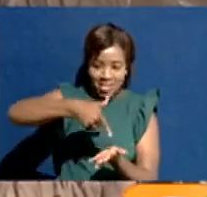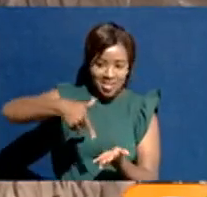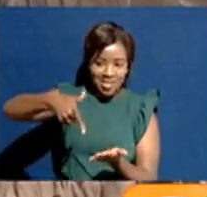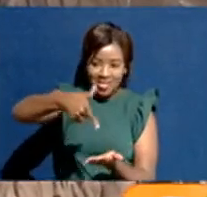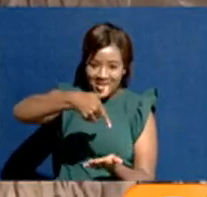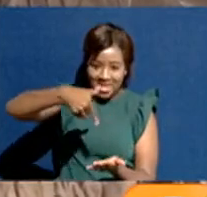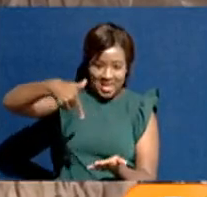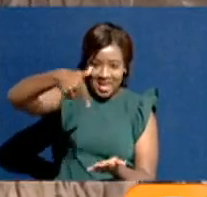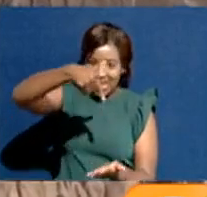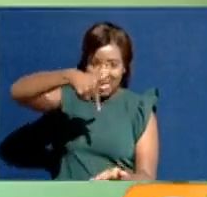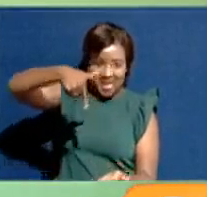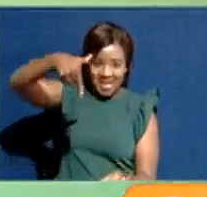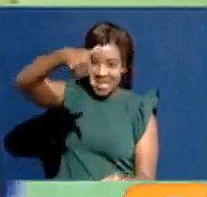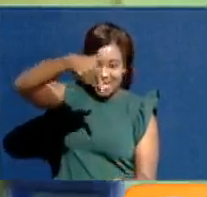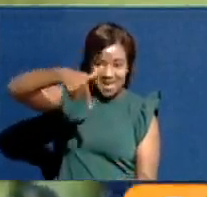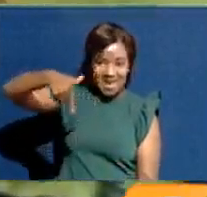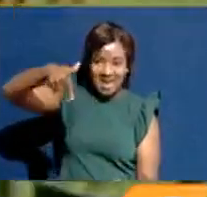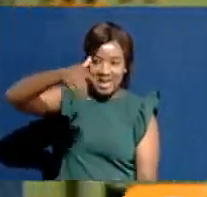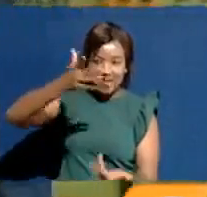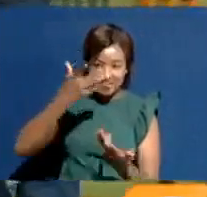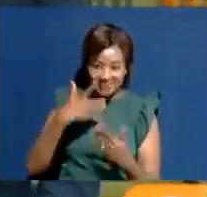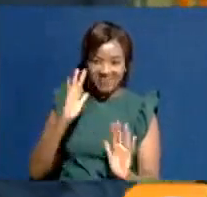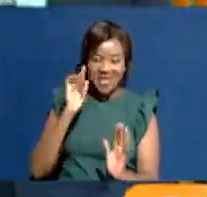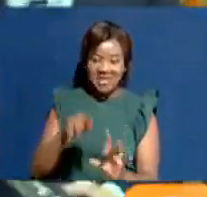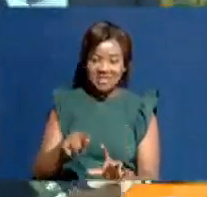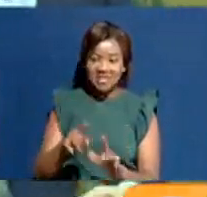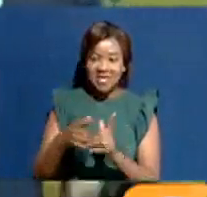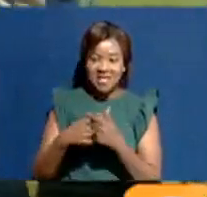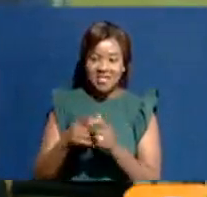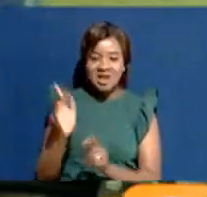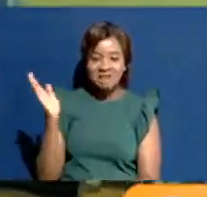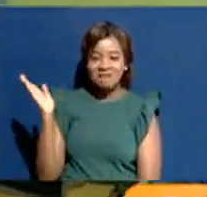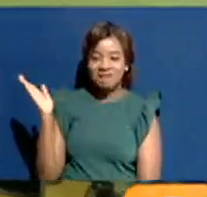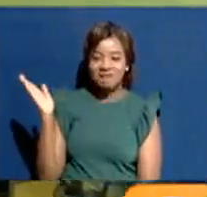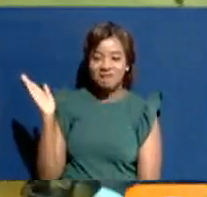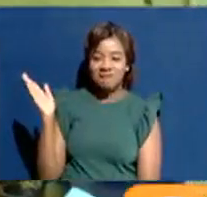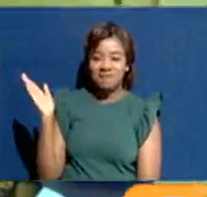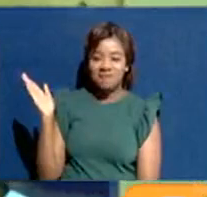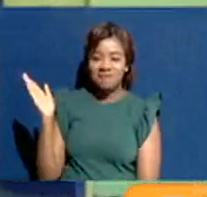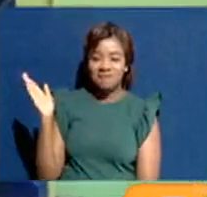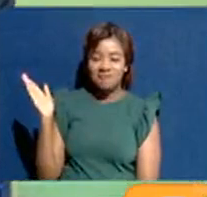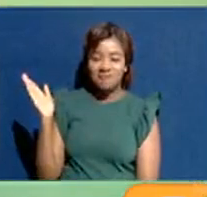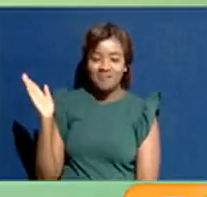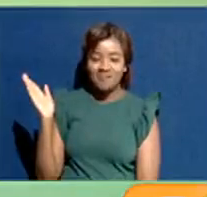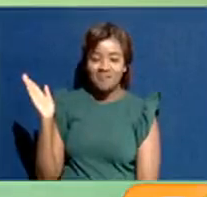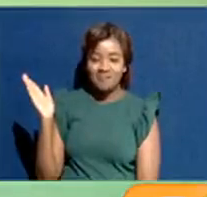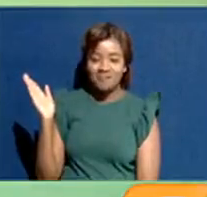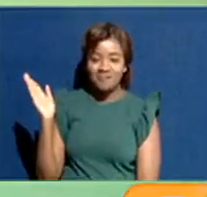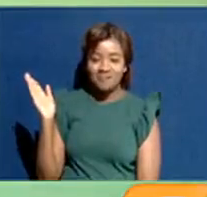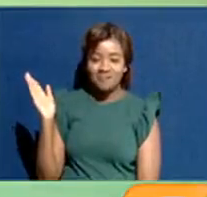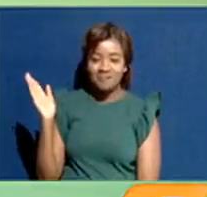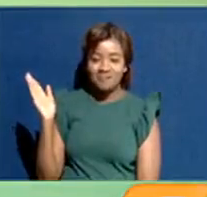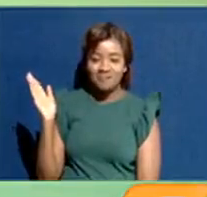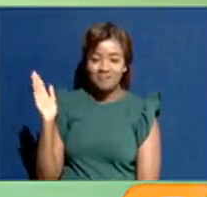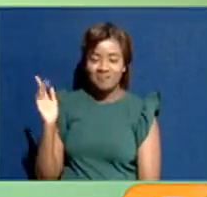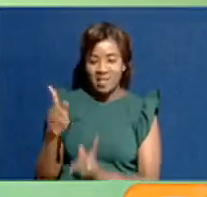thing starts building up from the bottom. We will take the 3D printed socket, which is the part connecting to your body, and we